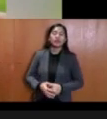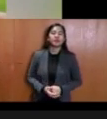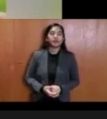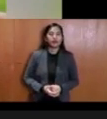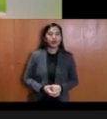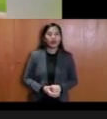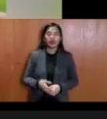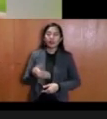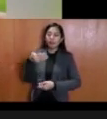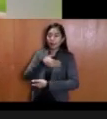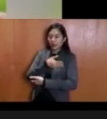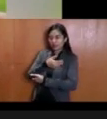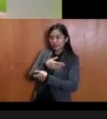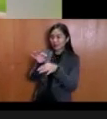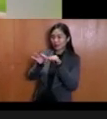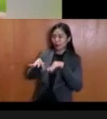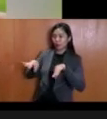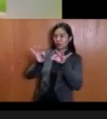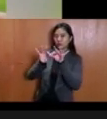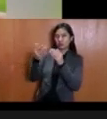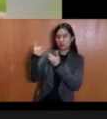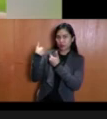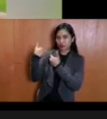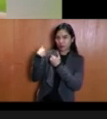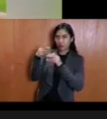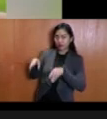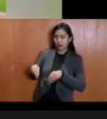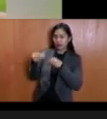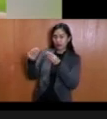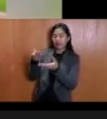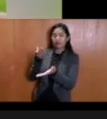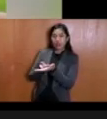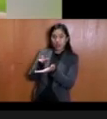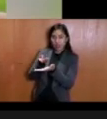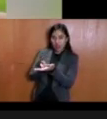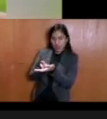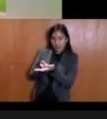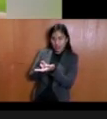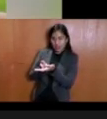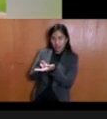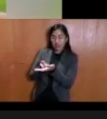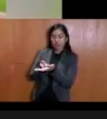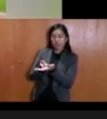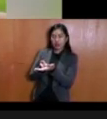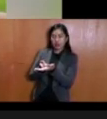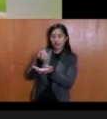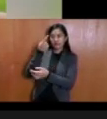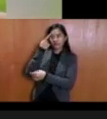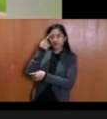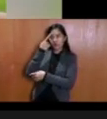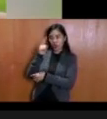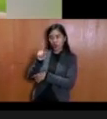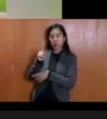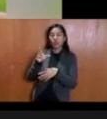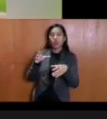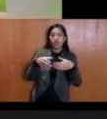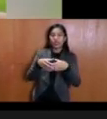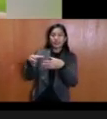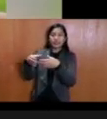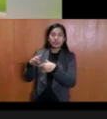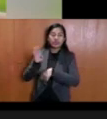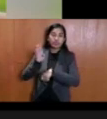they play an important role in providing the financing for this type of entities, but